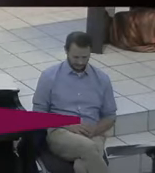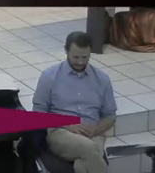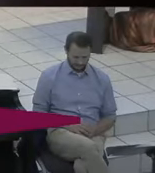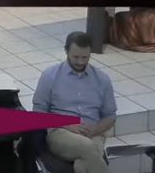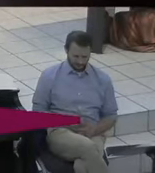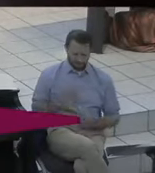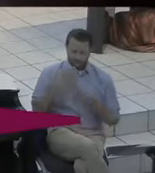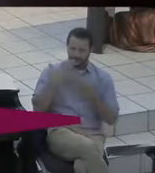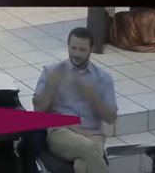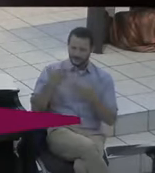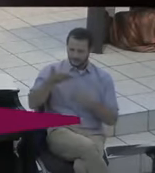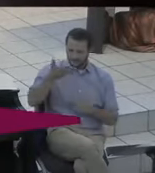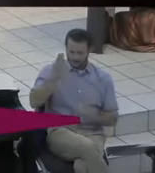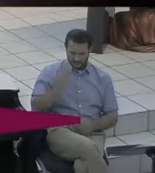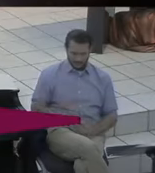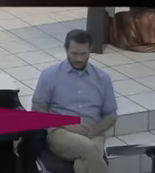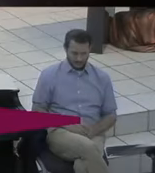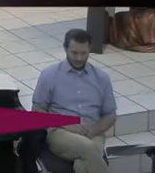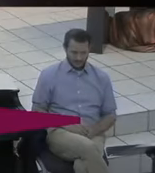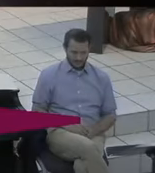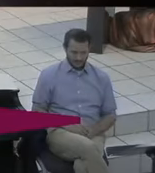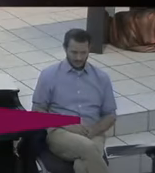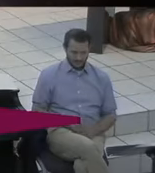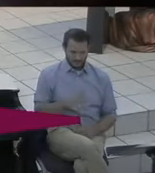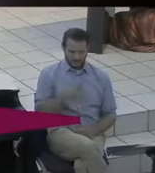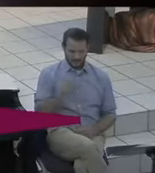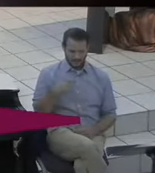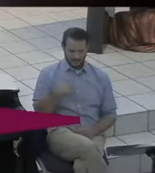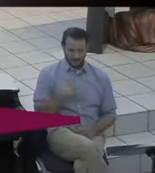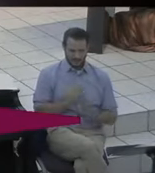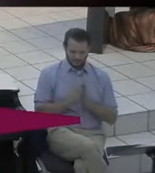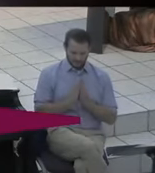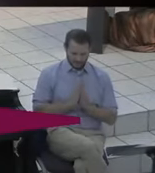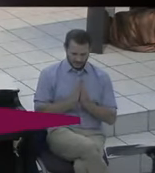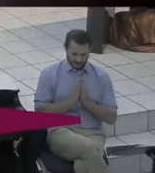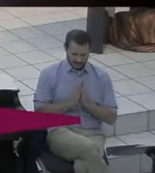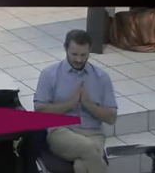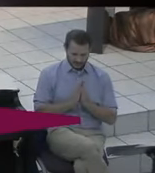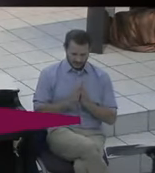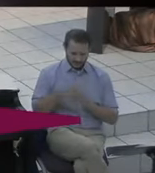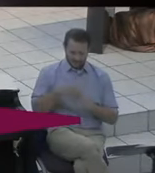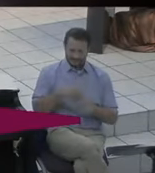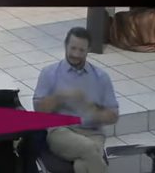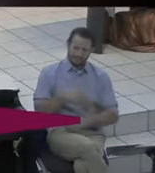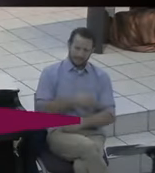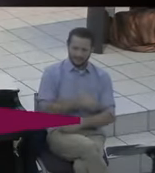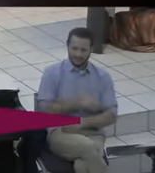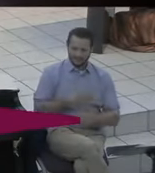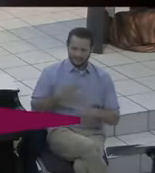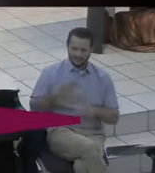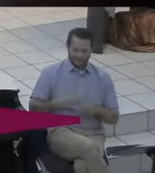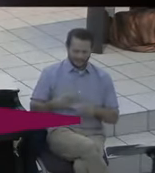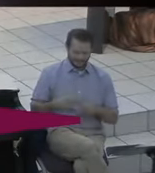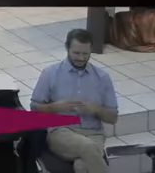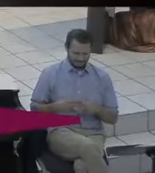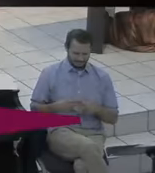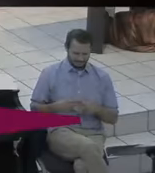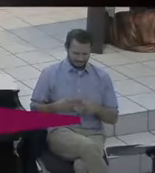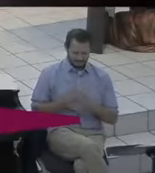Thank you, God. And we pray in your powerful name.